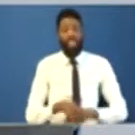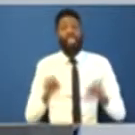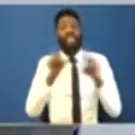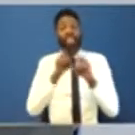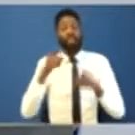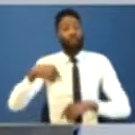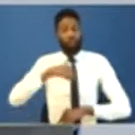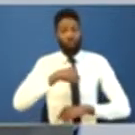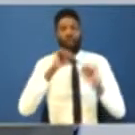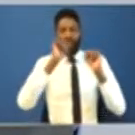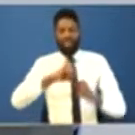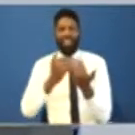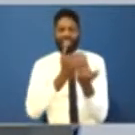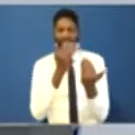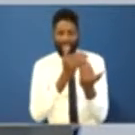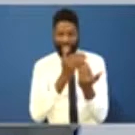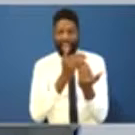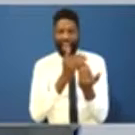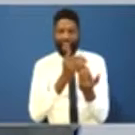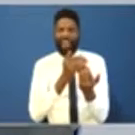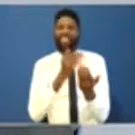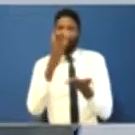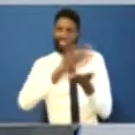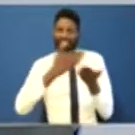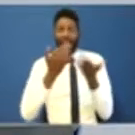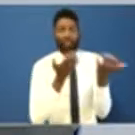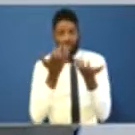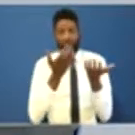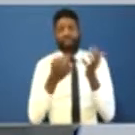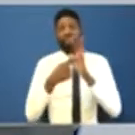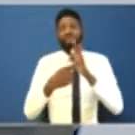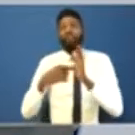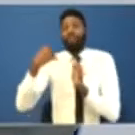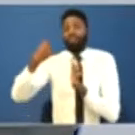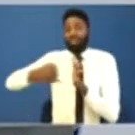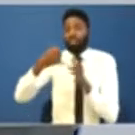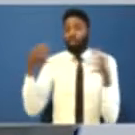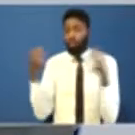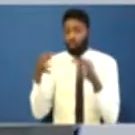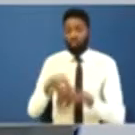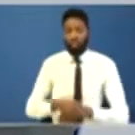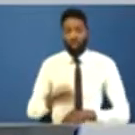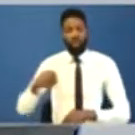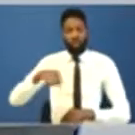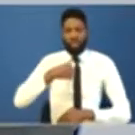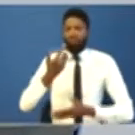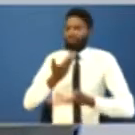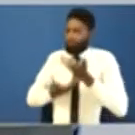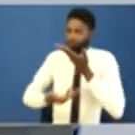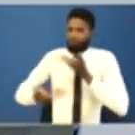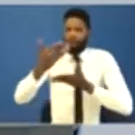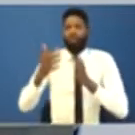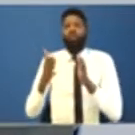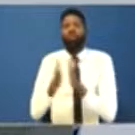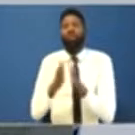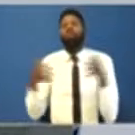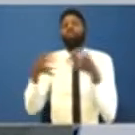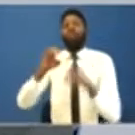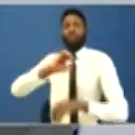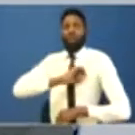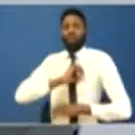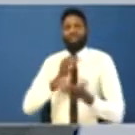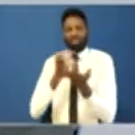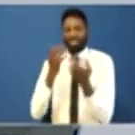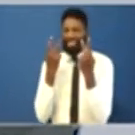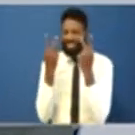business the business sector like the industry we shall have dialogue with the business owners and we see how we can